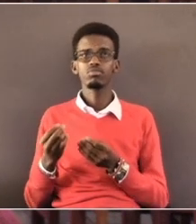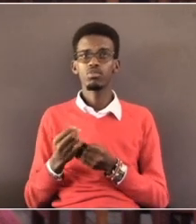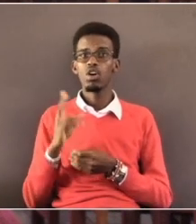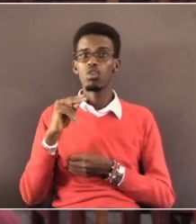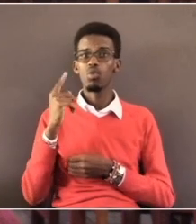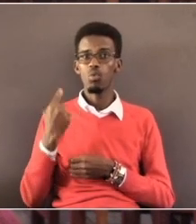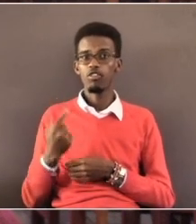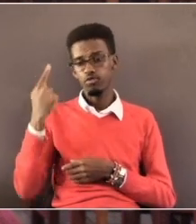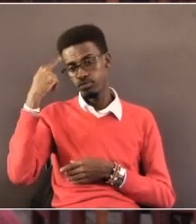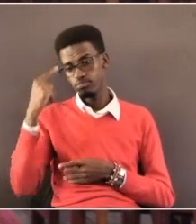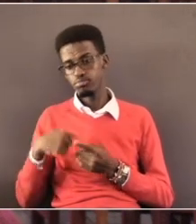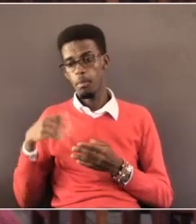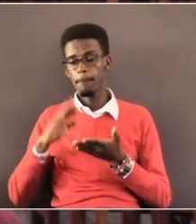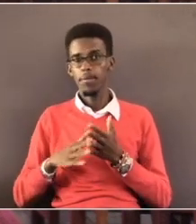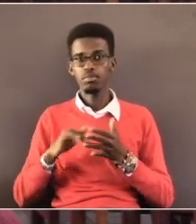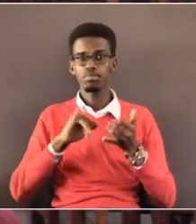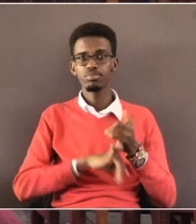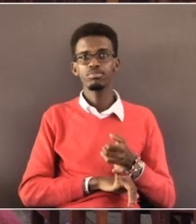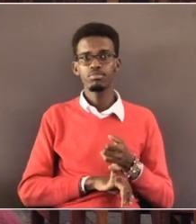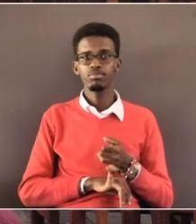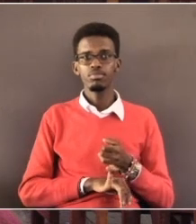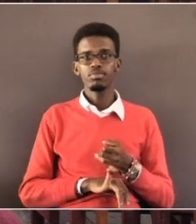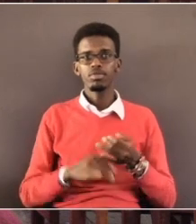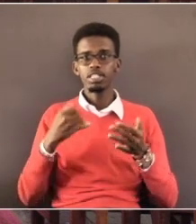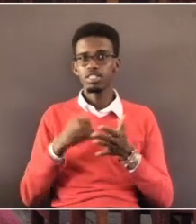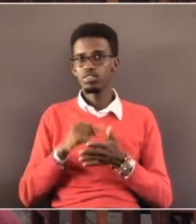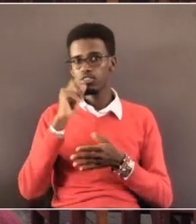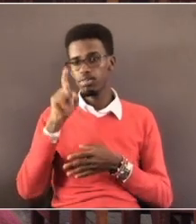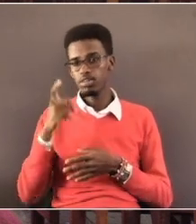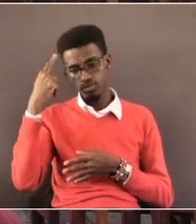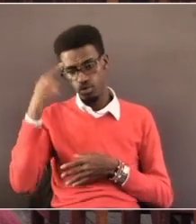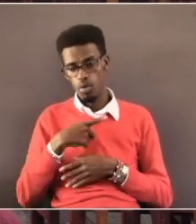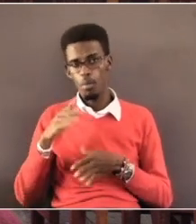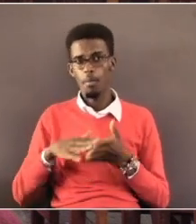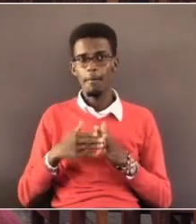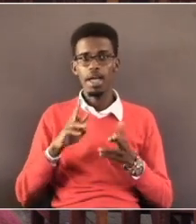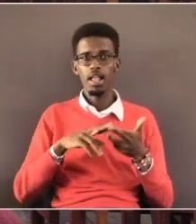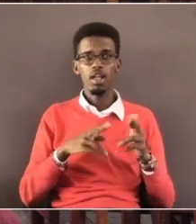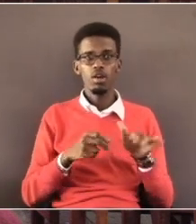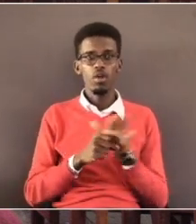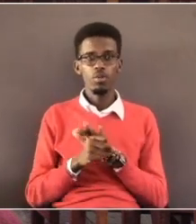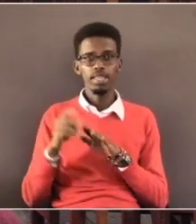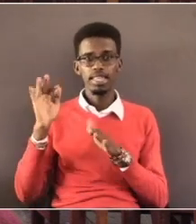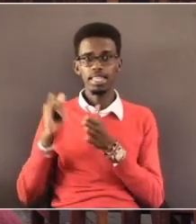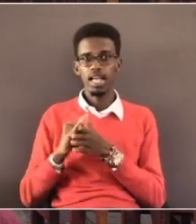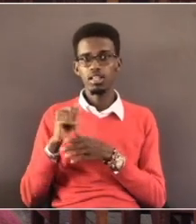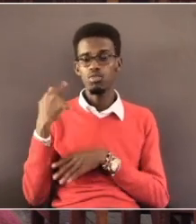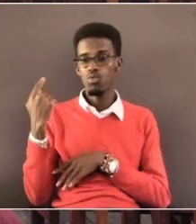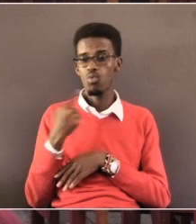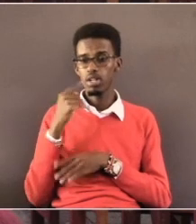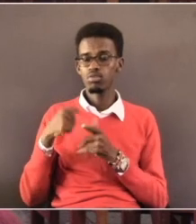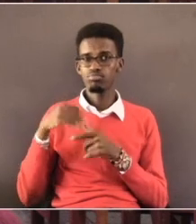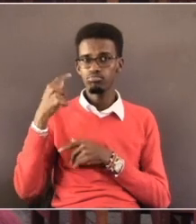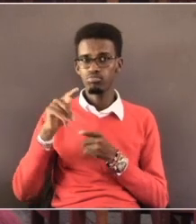Nobody has died from being single. It's not a must for you to be in a relationship that you're always trying